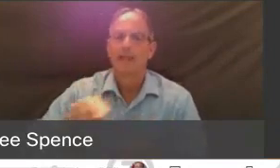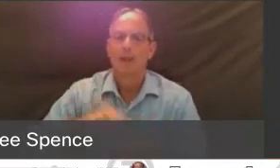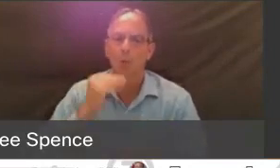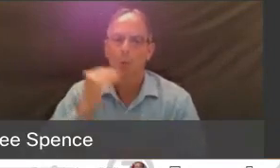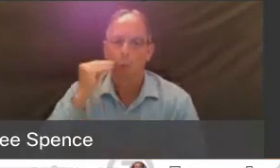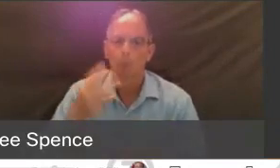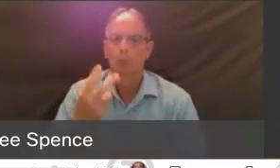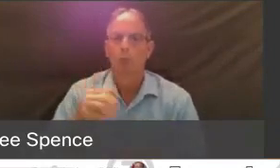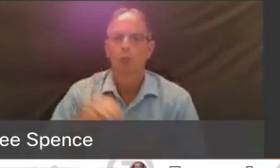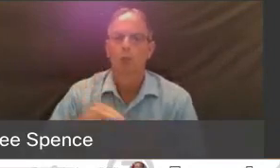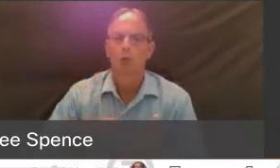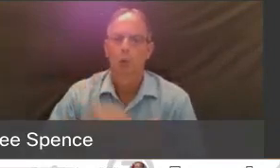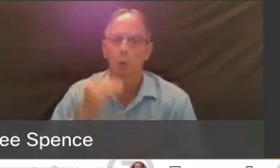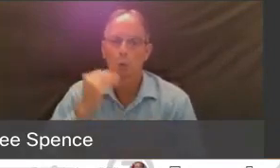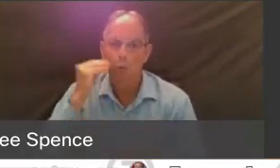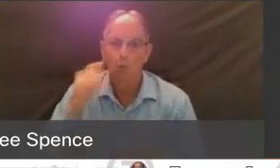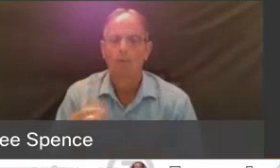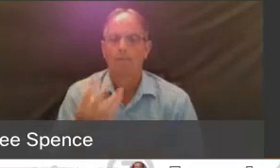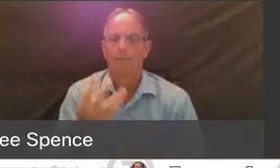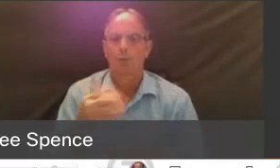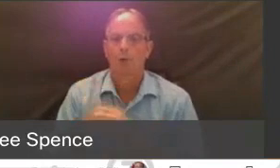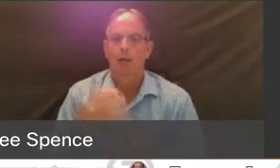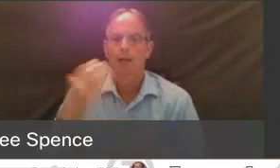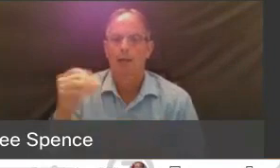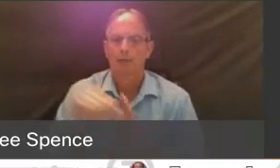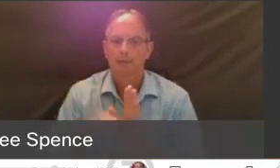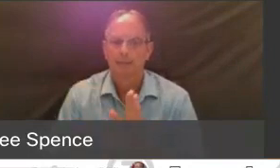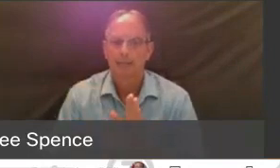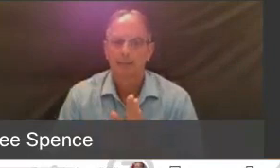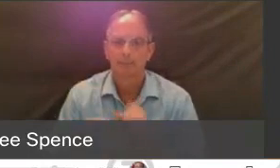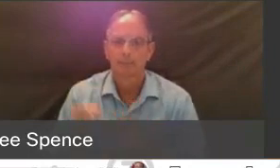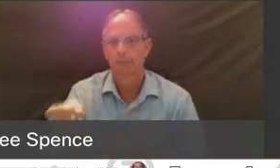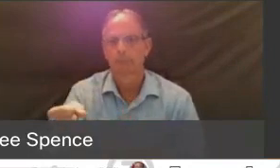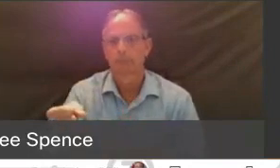2 in a nursing home, 4 in out-of-state placements,